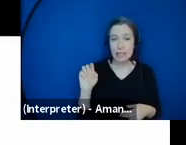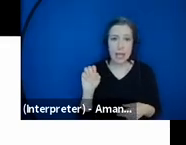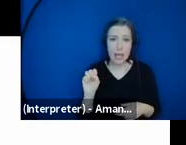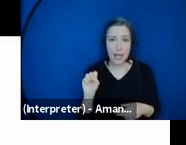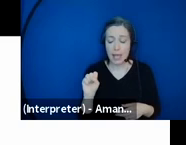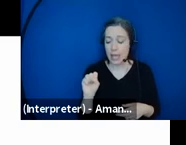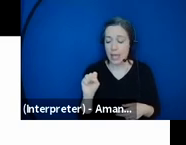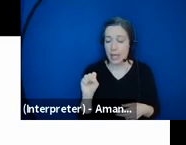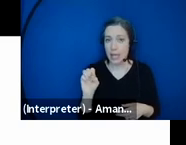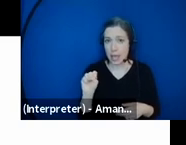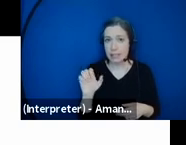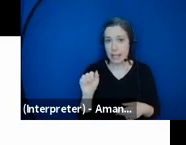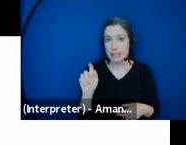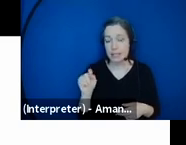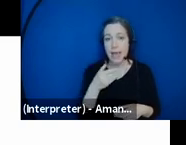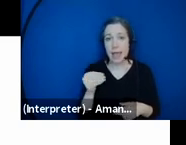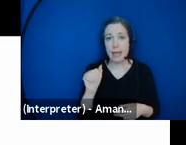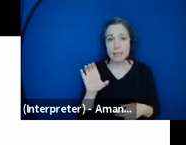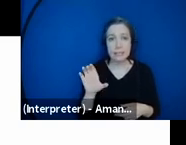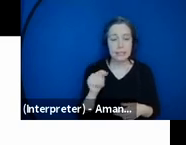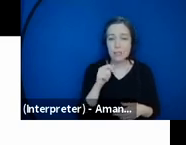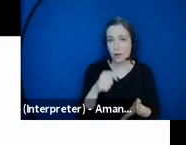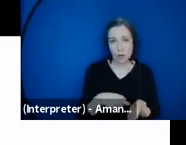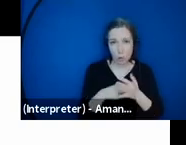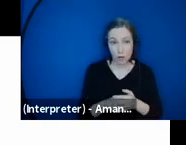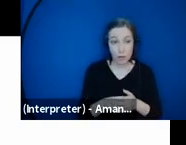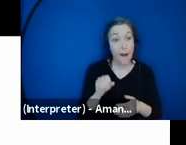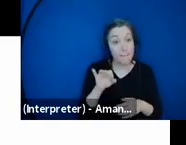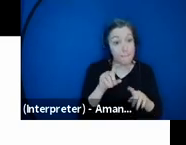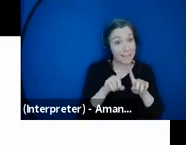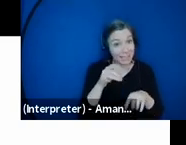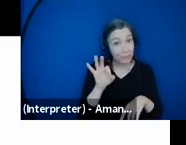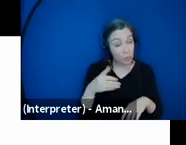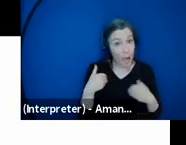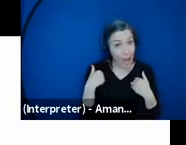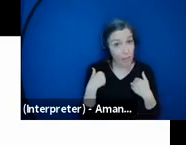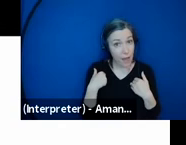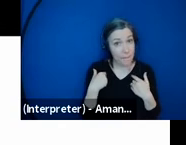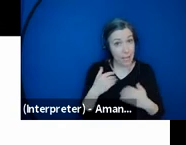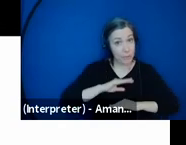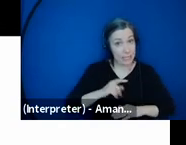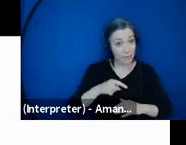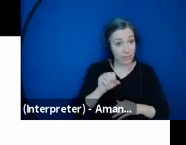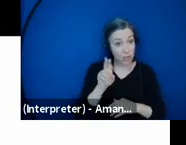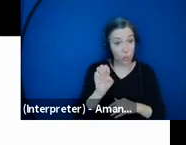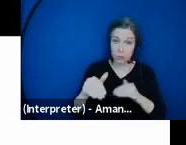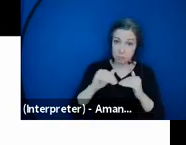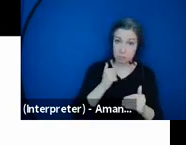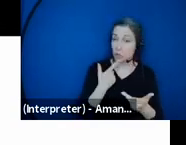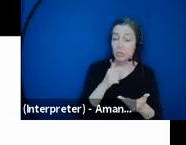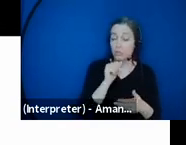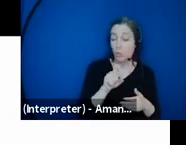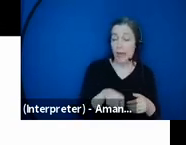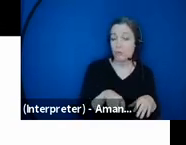If you do have them and you meet these scores, you can send them to us to not have to do placement testing. Same with AP classes, if you've